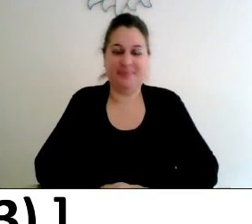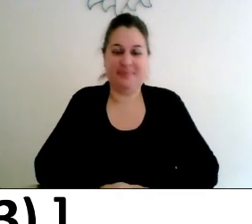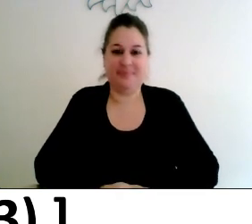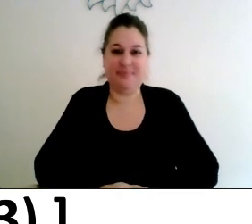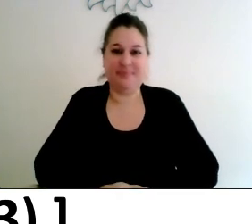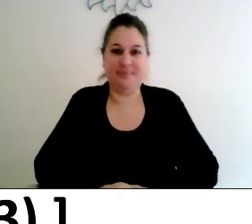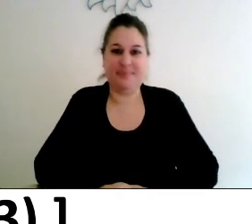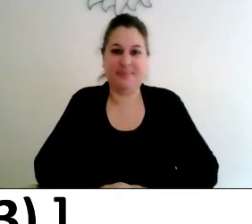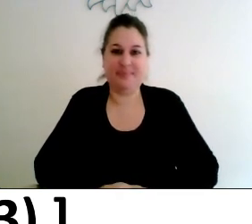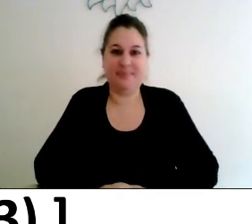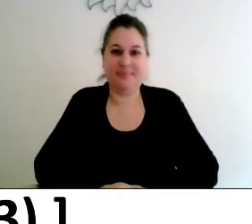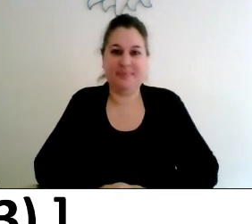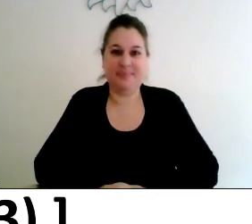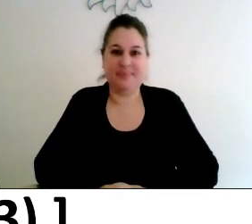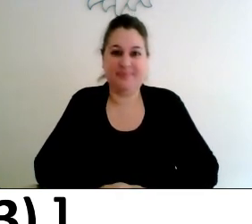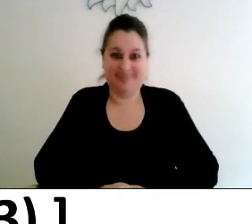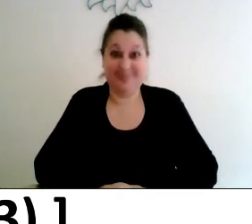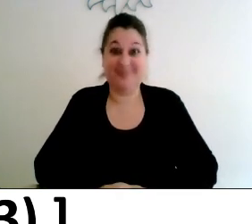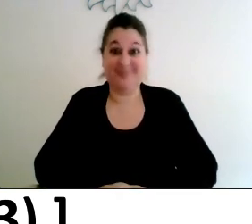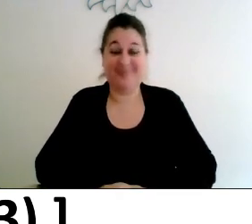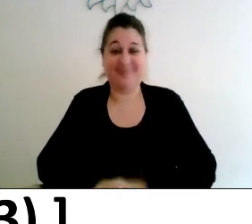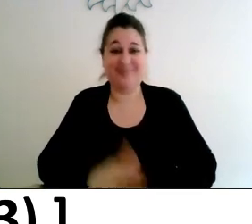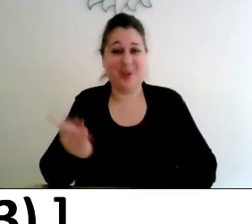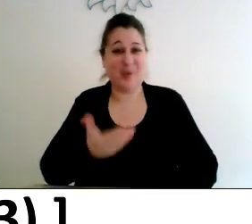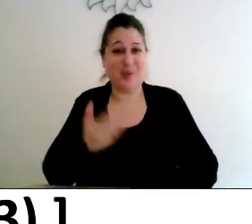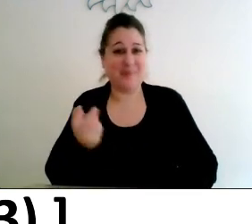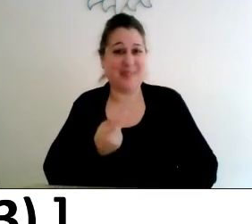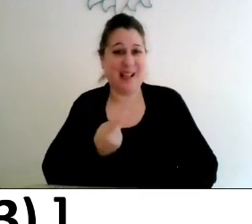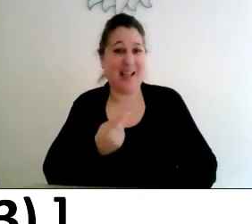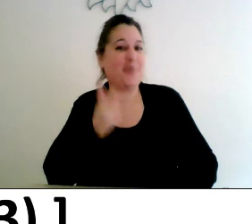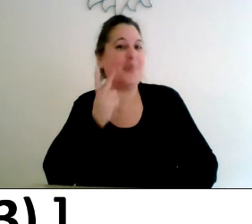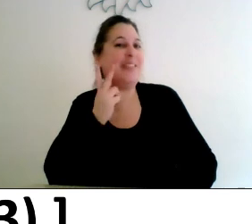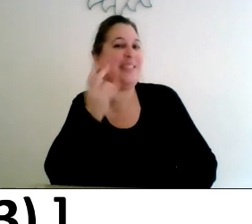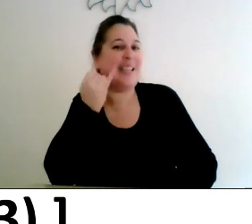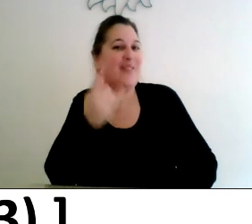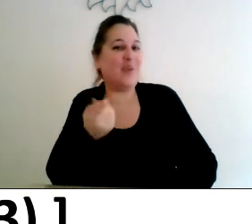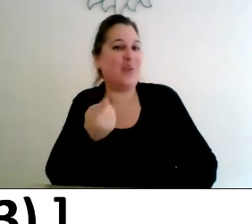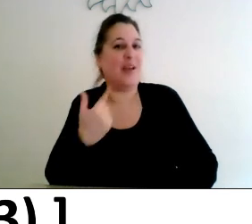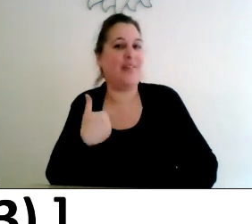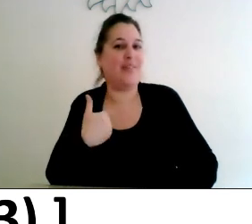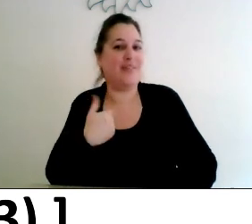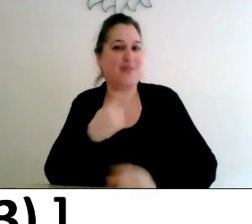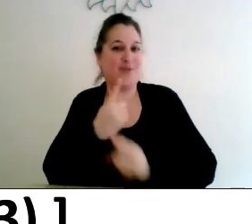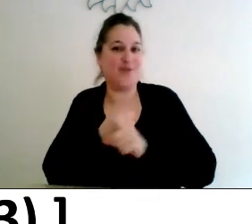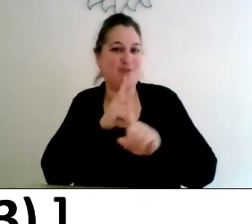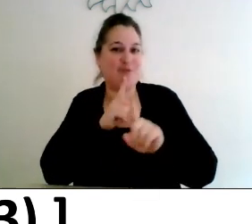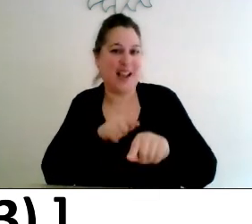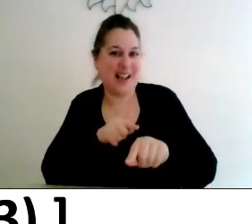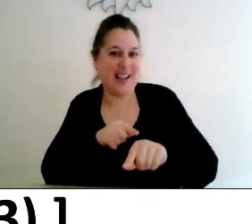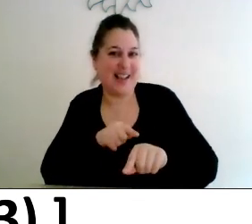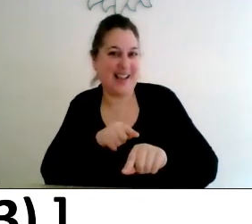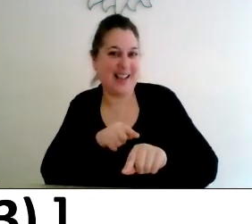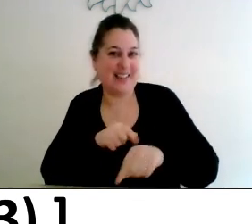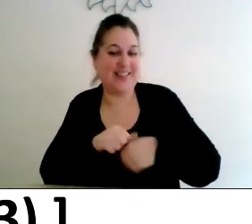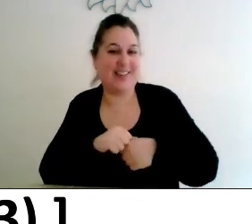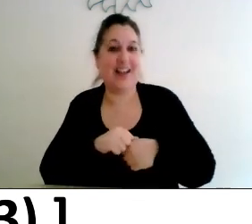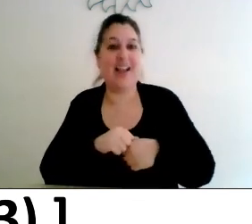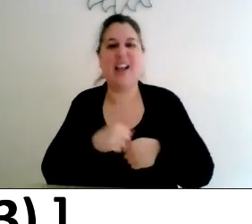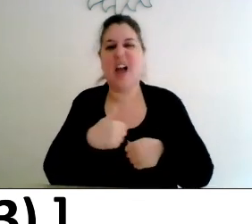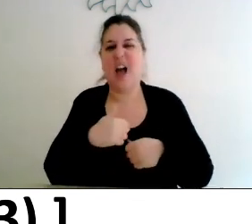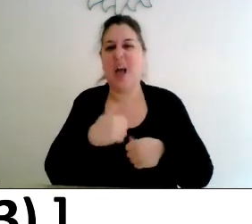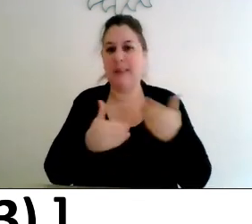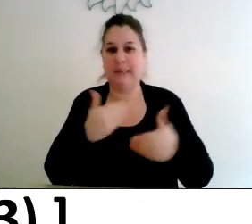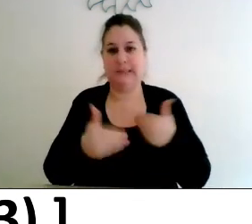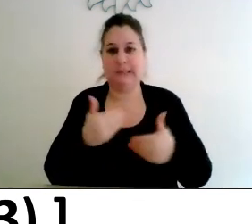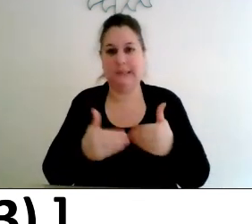All right, welcome back. So let's see if you got this right. I'm gonna go through this a little fast. All right, so parentheses,